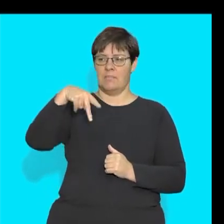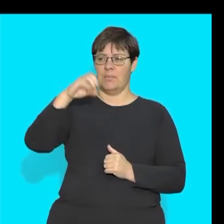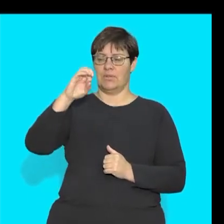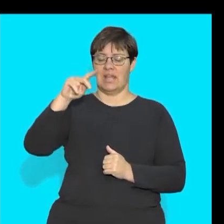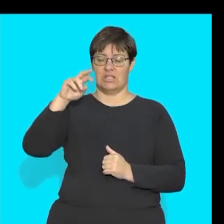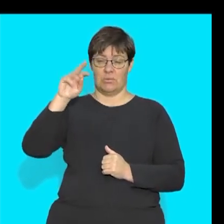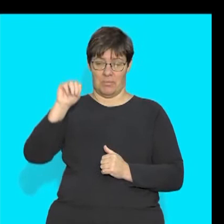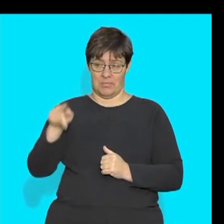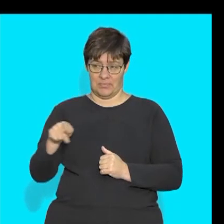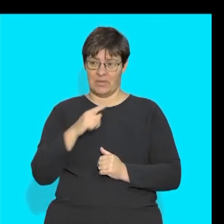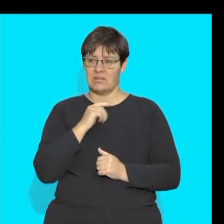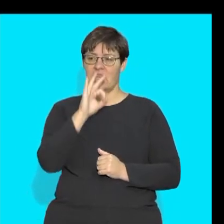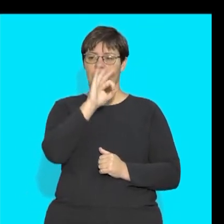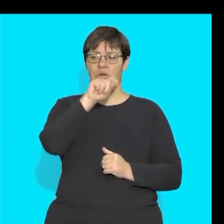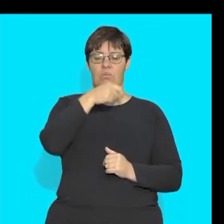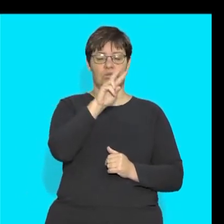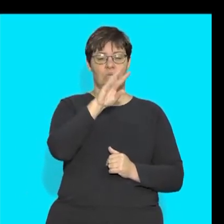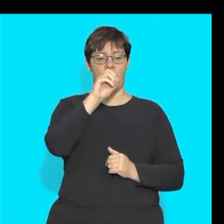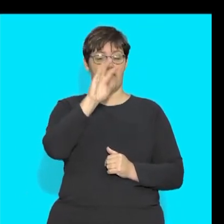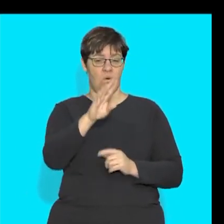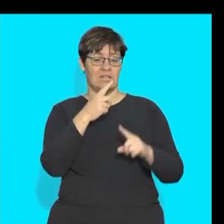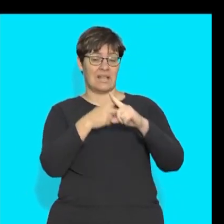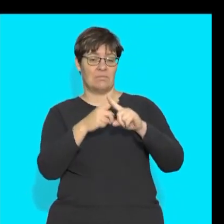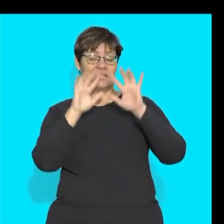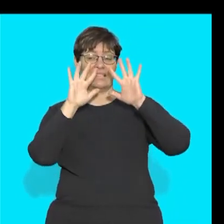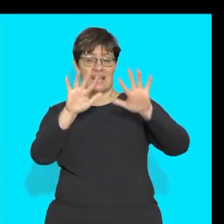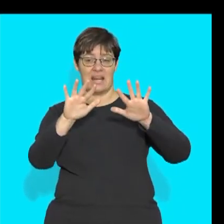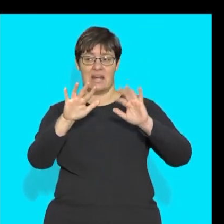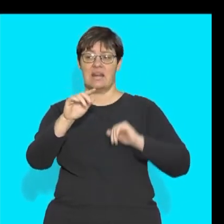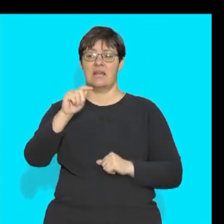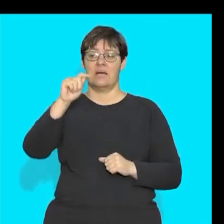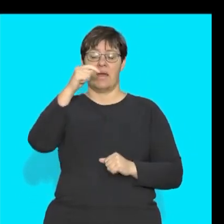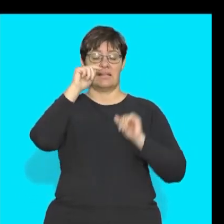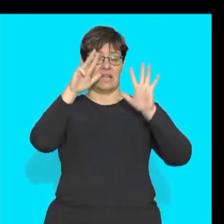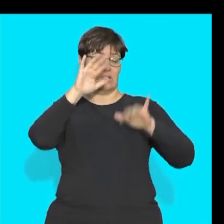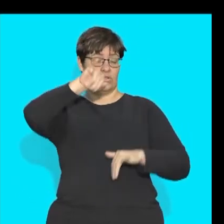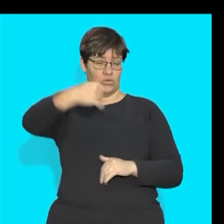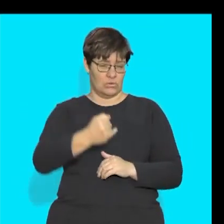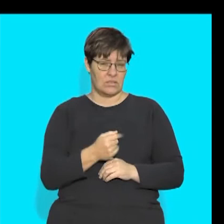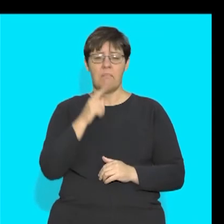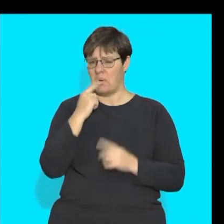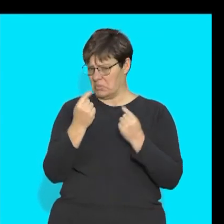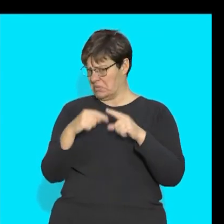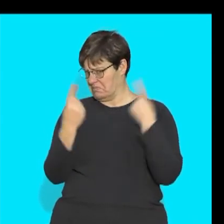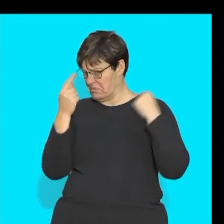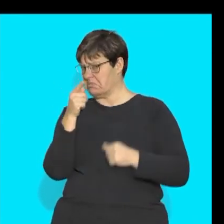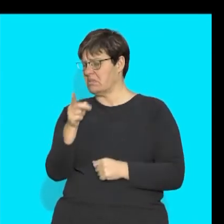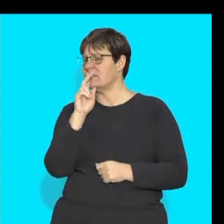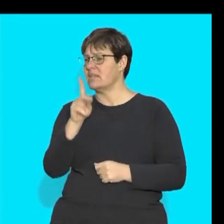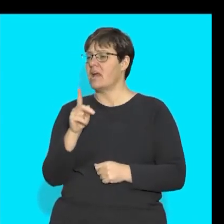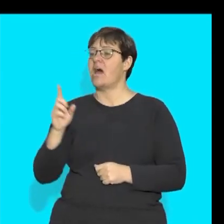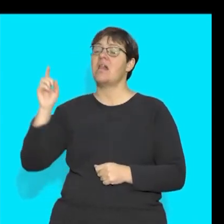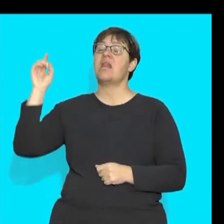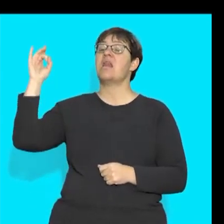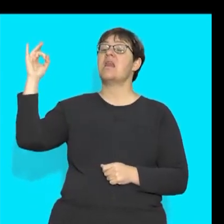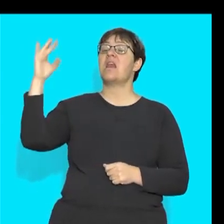it's K, is 3,024 times 10 to the minus 19 joules. Ooh, they're doing something a little different.